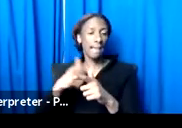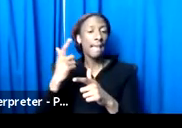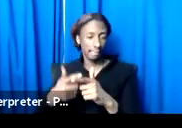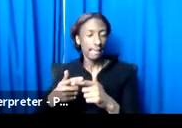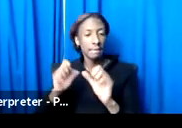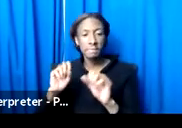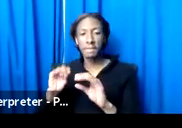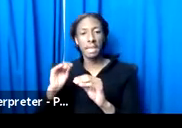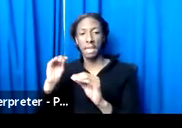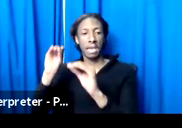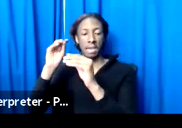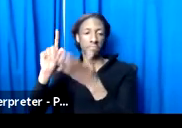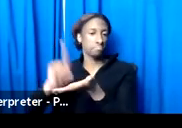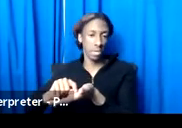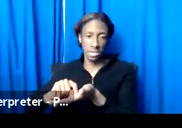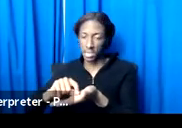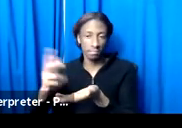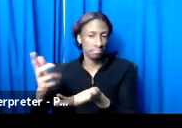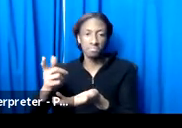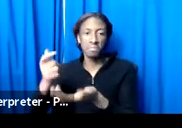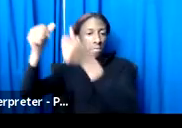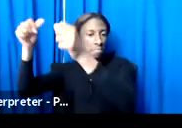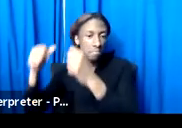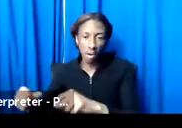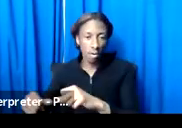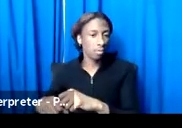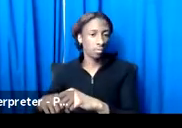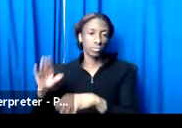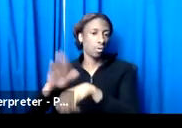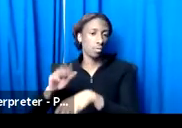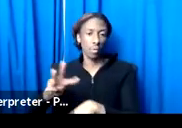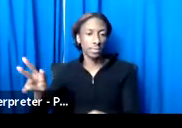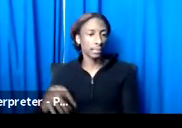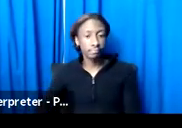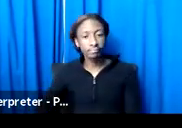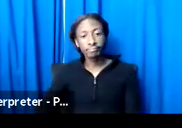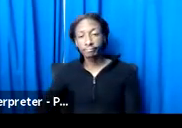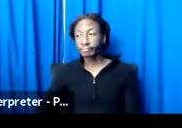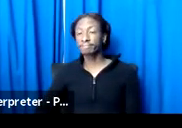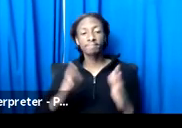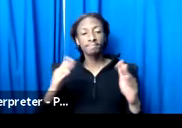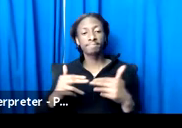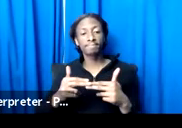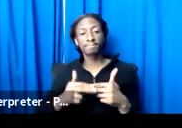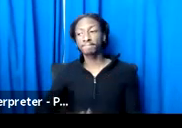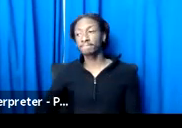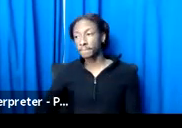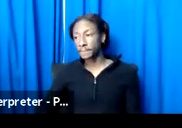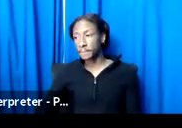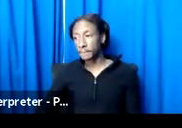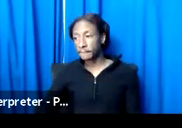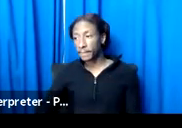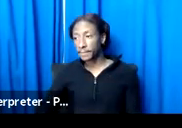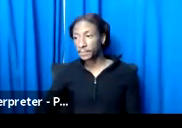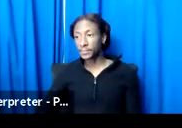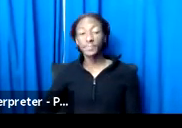wherever you want to print it. You can print it or you can post it into a website. Next slide. We also